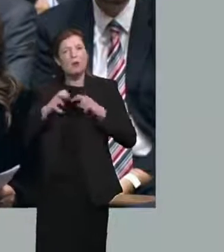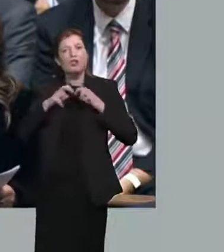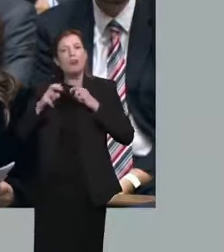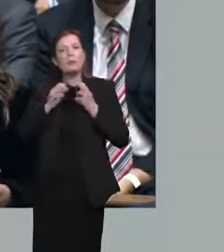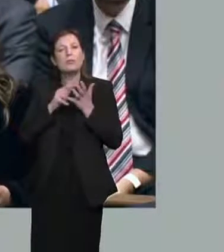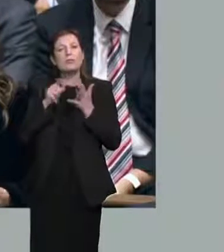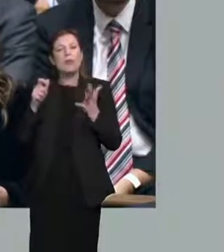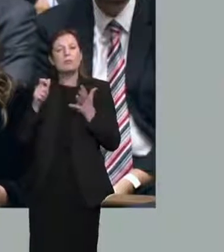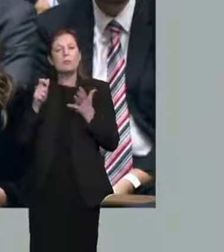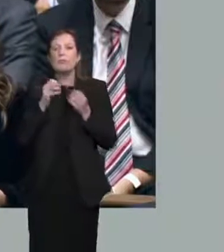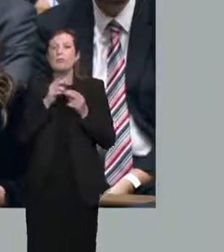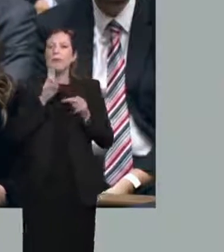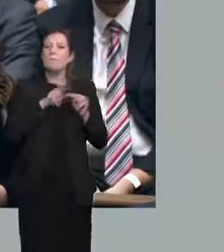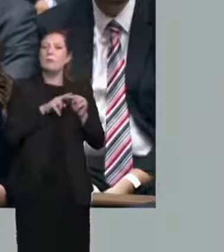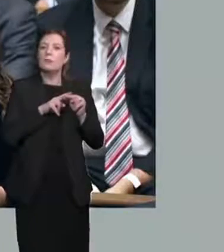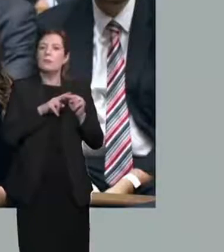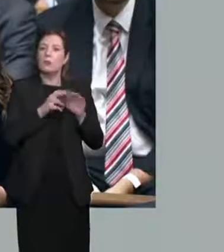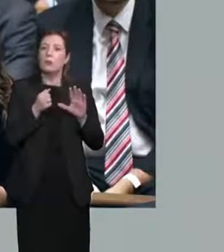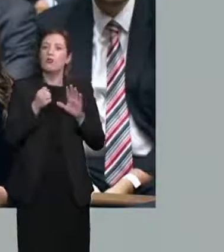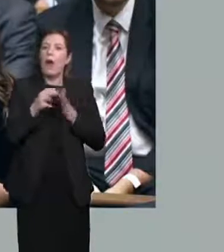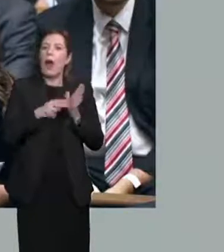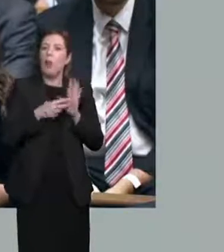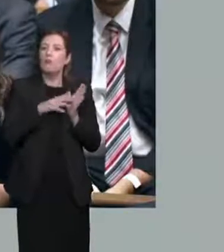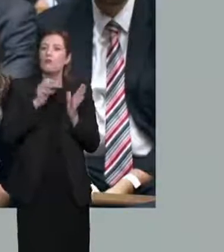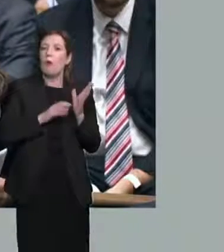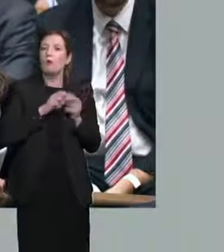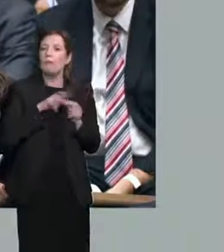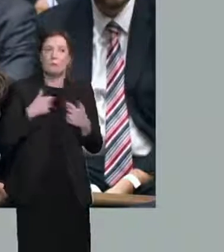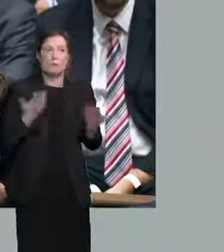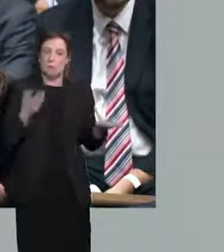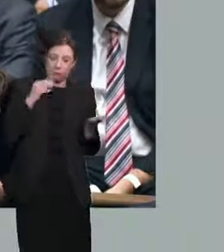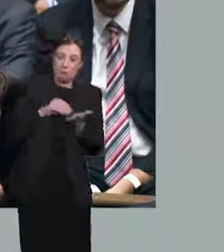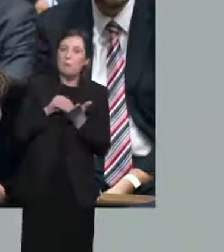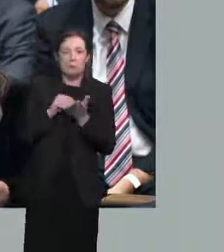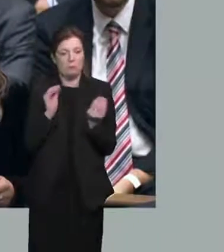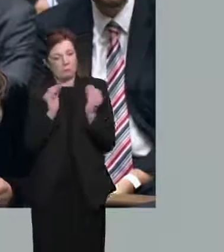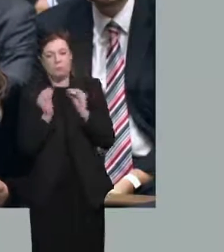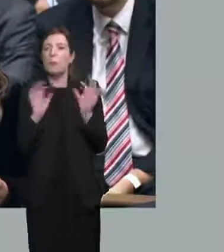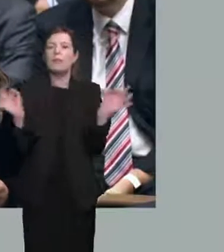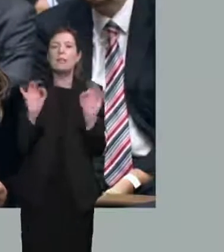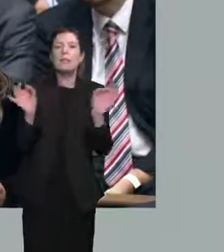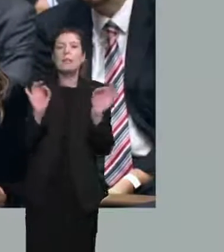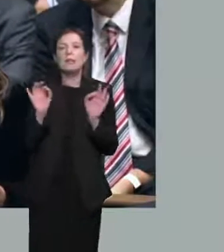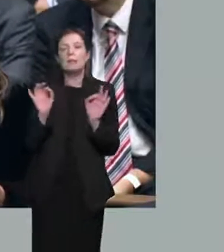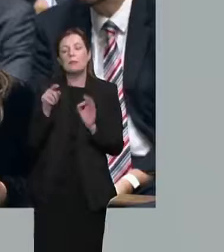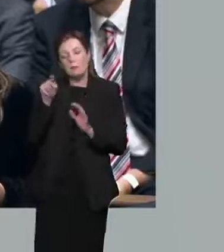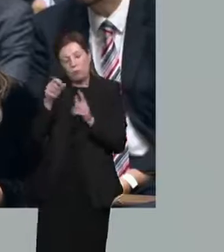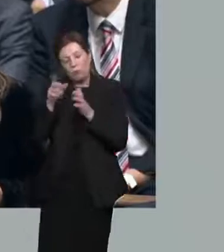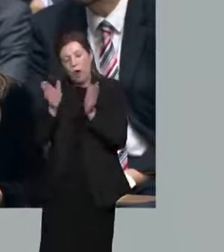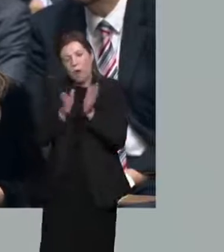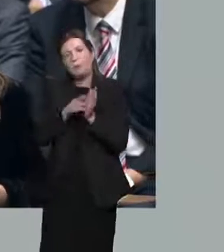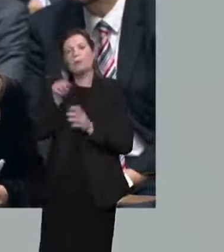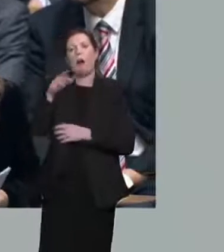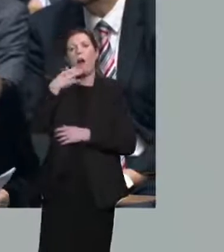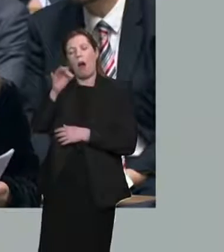Secretary's snub to Bradford in the integrated rail plan. So I ask the Prime Minister, will he look again at this and commit to